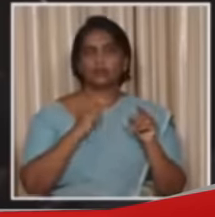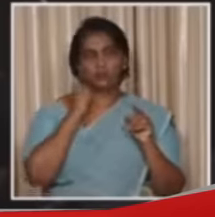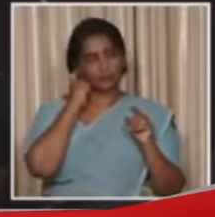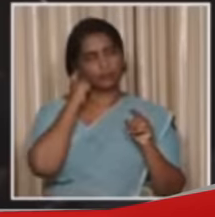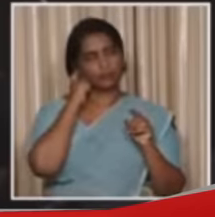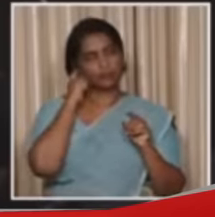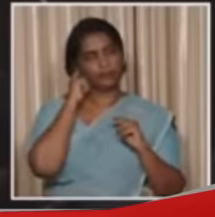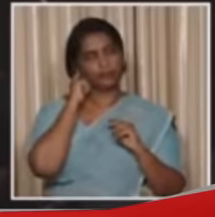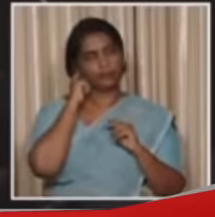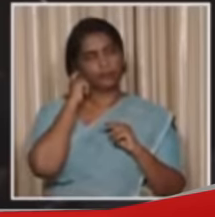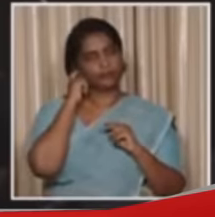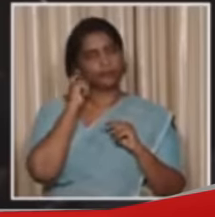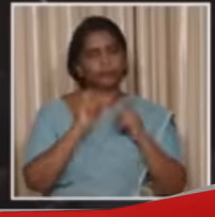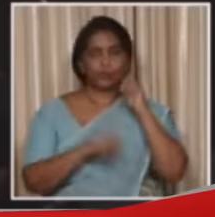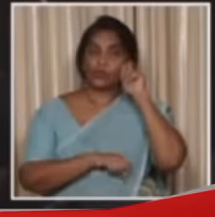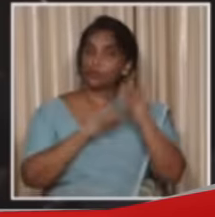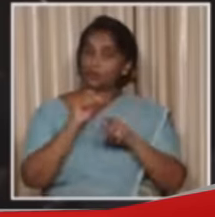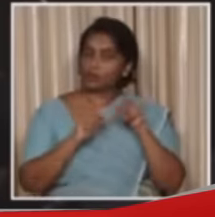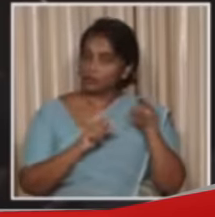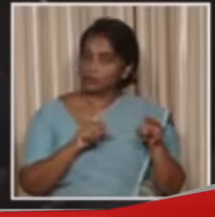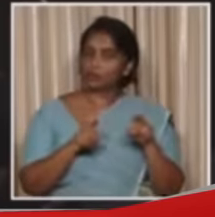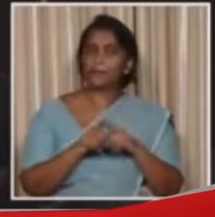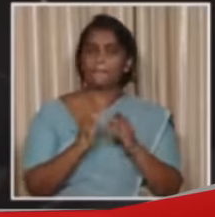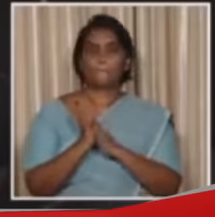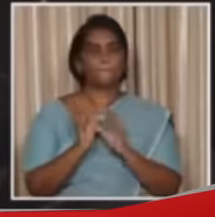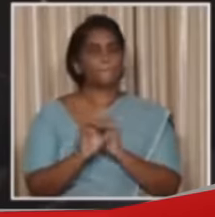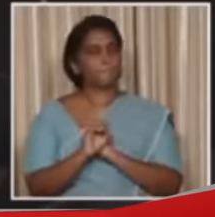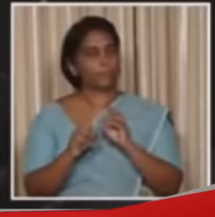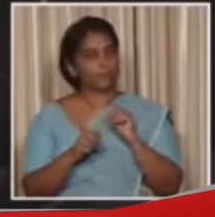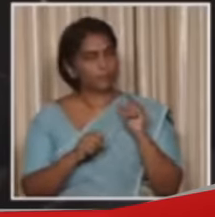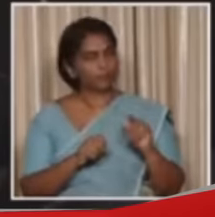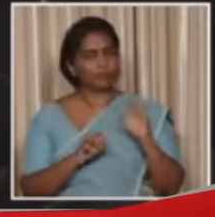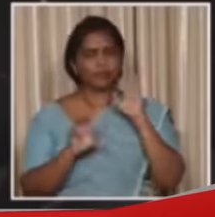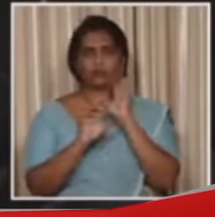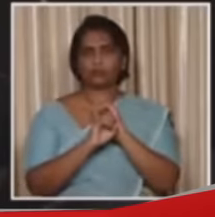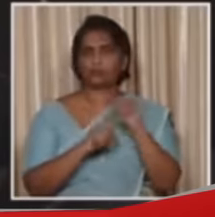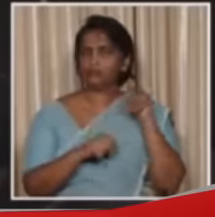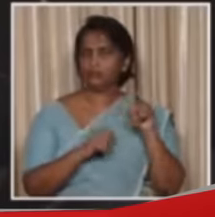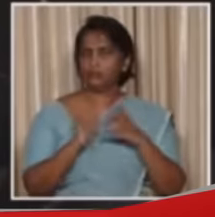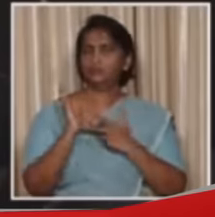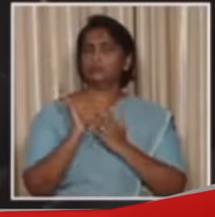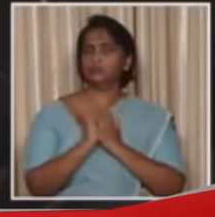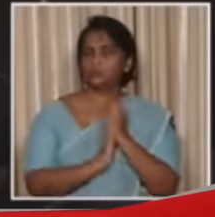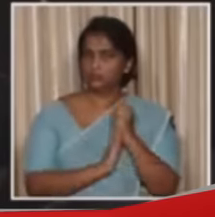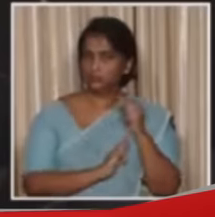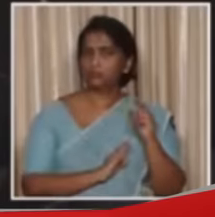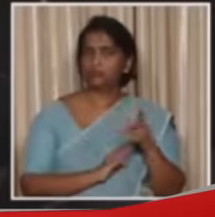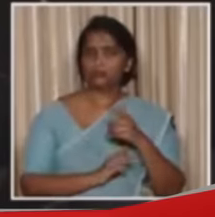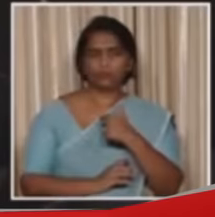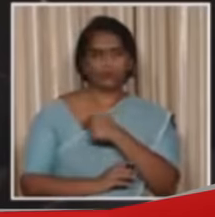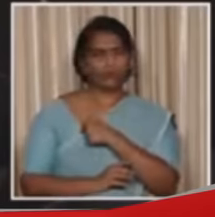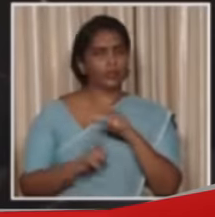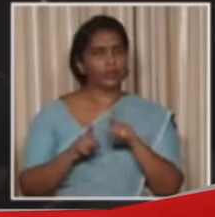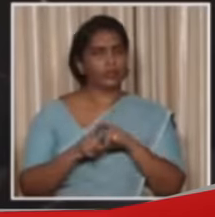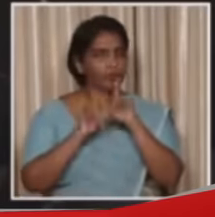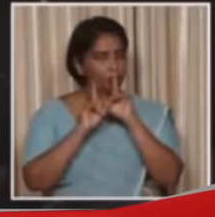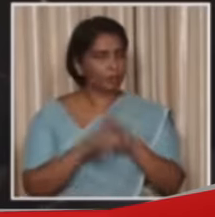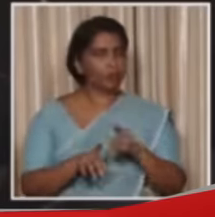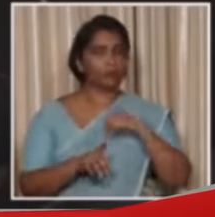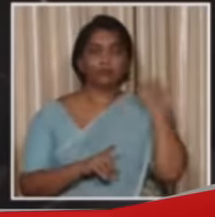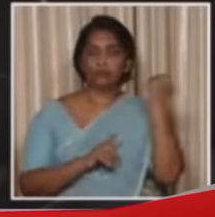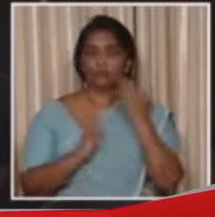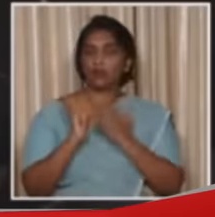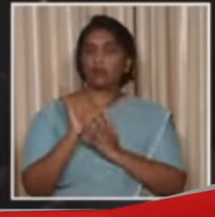media, to express themselves, to speak according to their conscience, all of these new laws that are